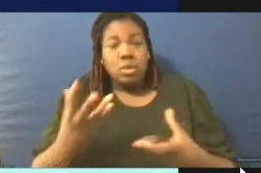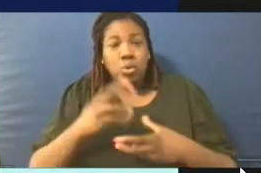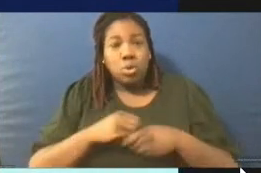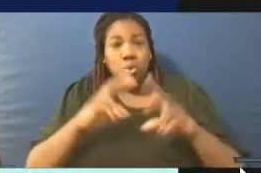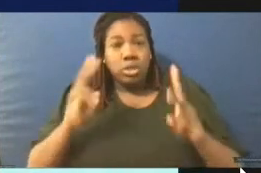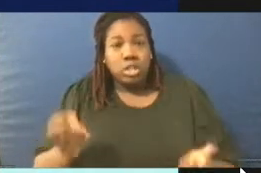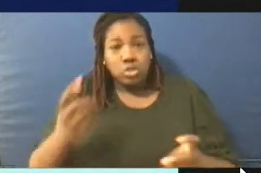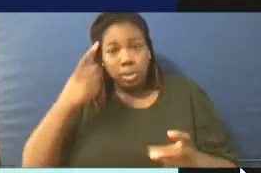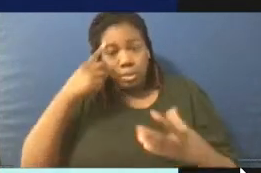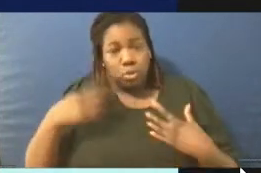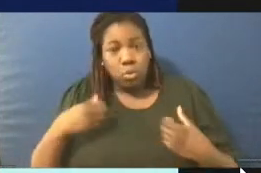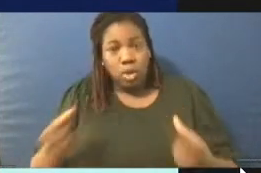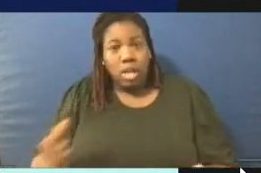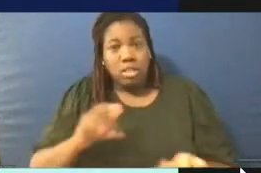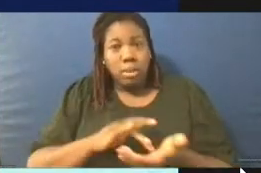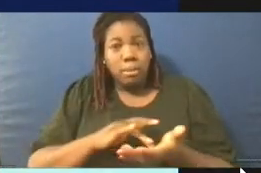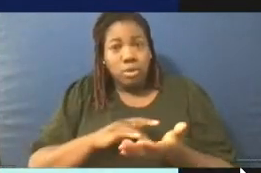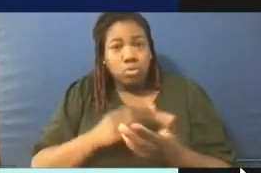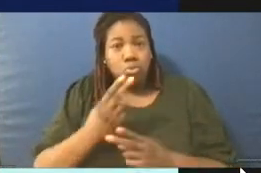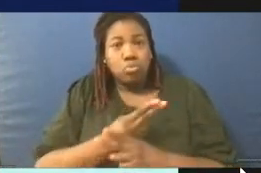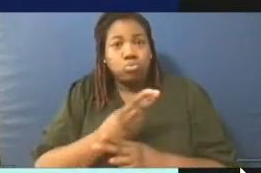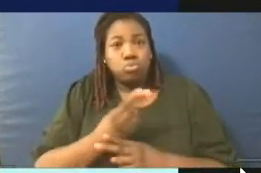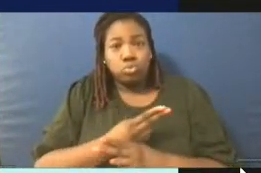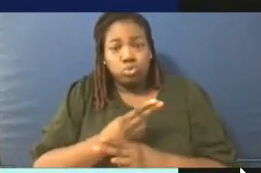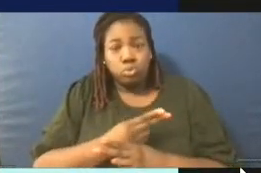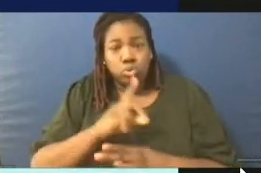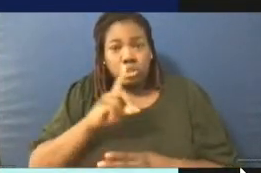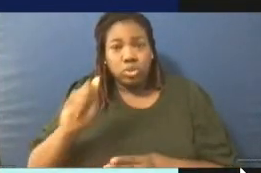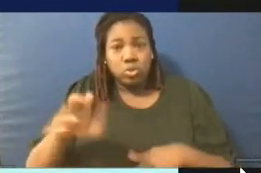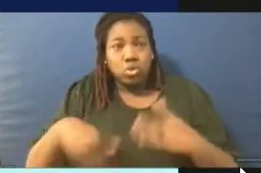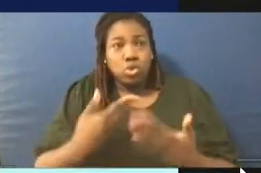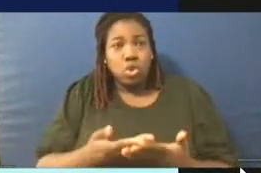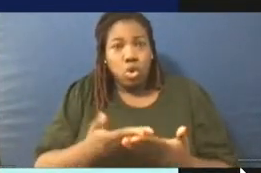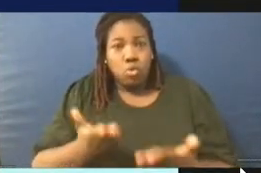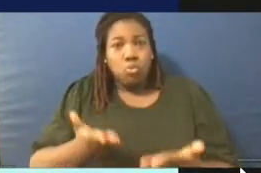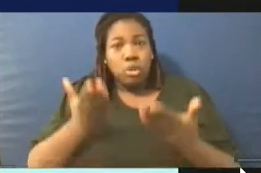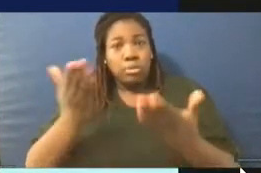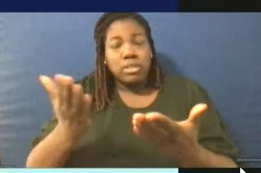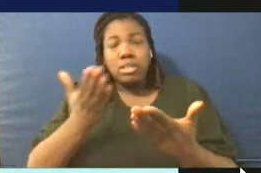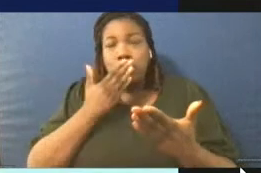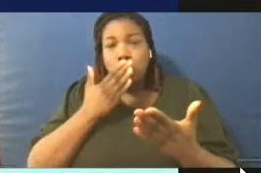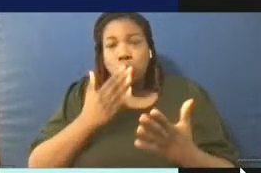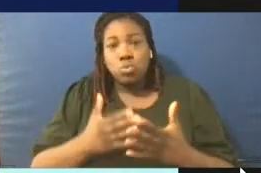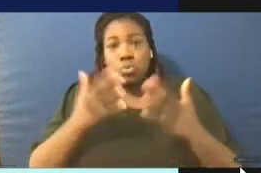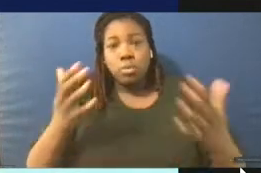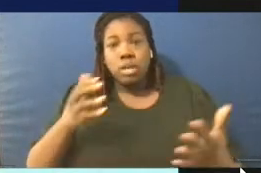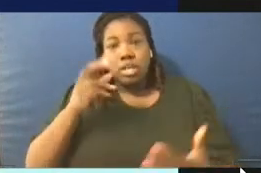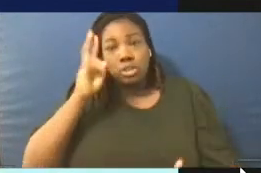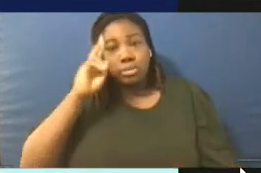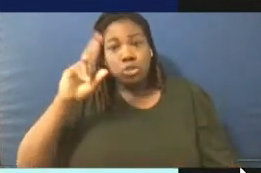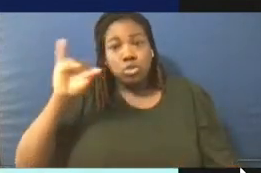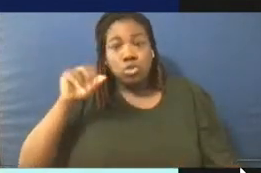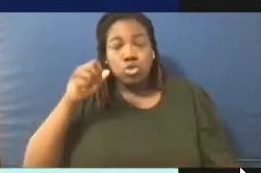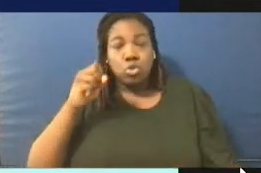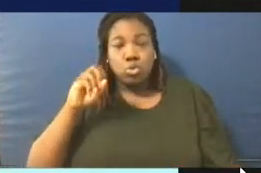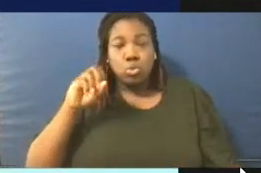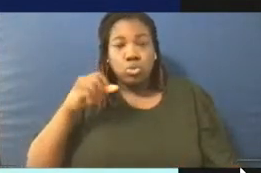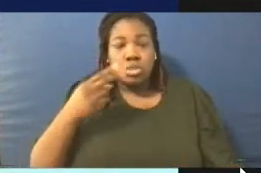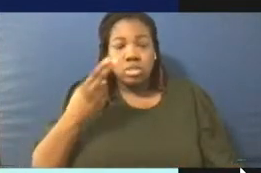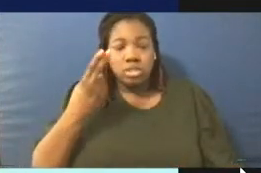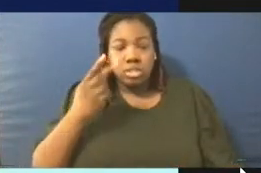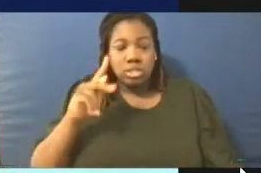as substance use disorder in all of the recommendations. Thank you so much, Mr. Joseph.